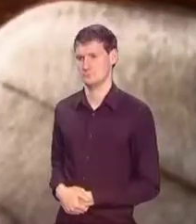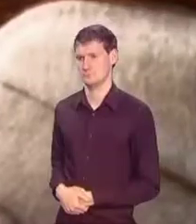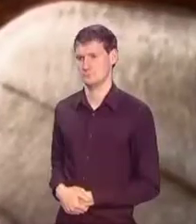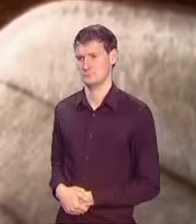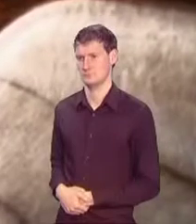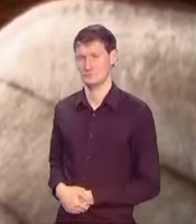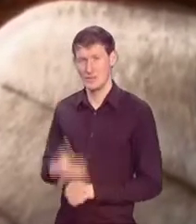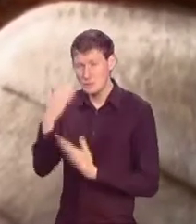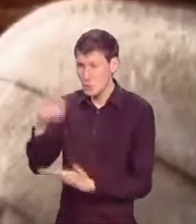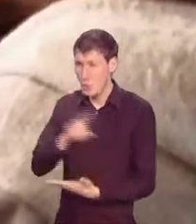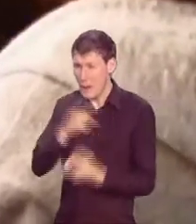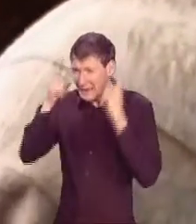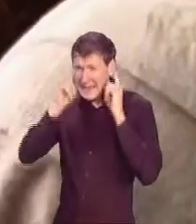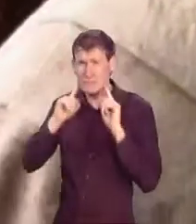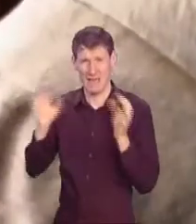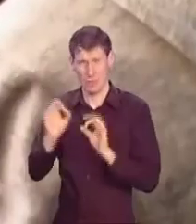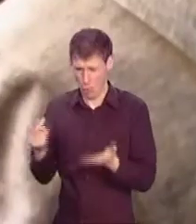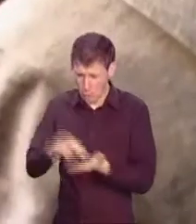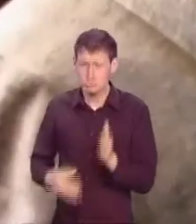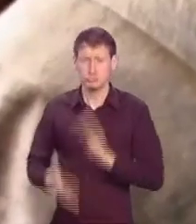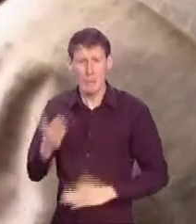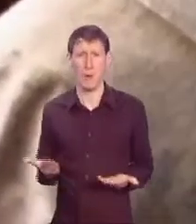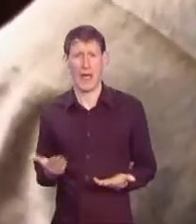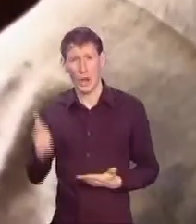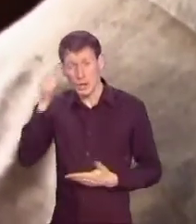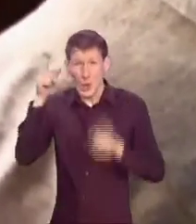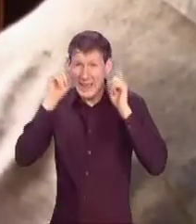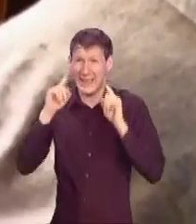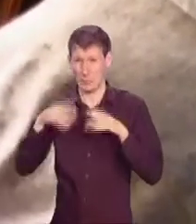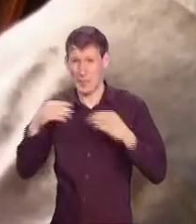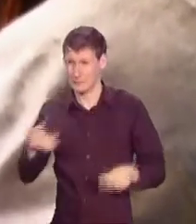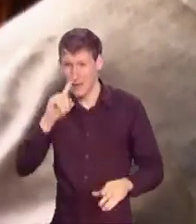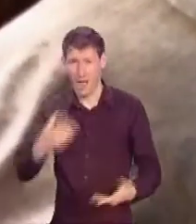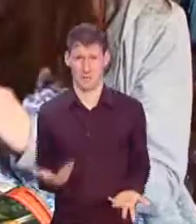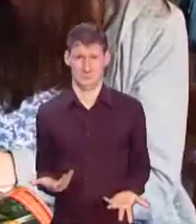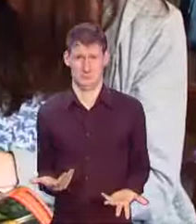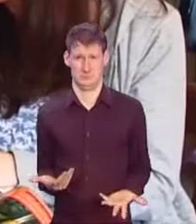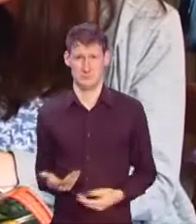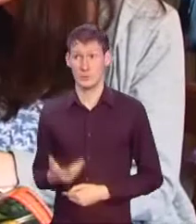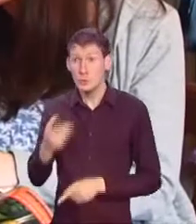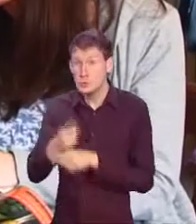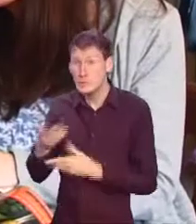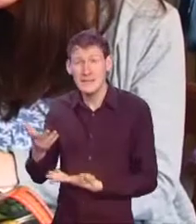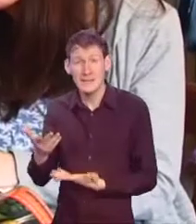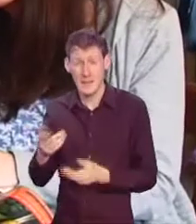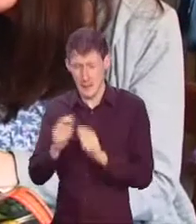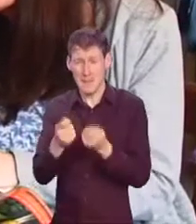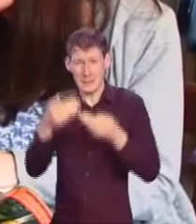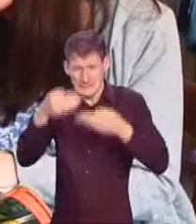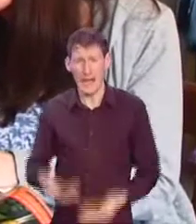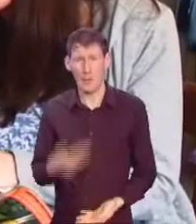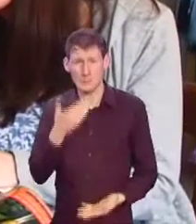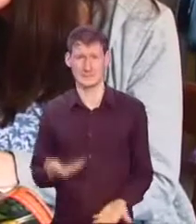I don't know why you don't put them in when you get up. You know you can't hear anything without them. Are you speaking? You put the paper